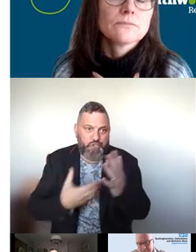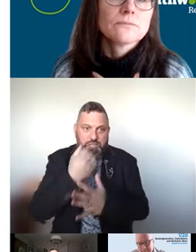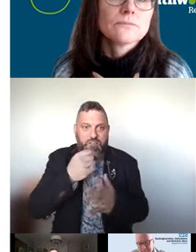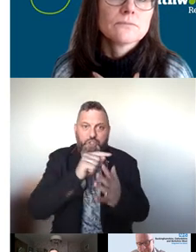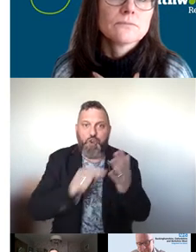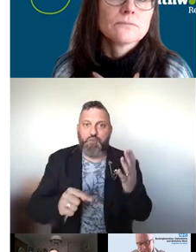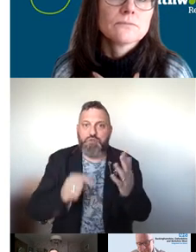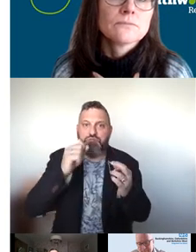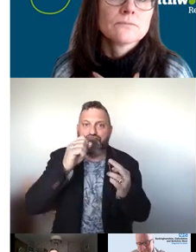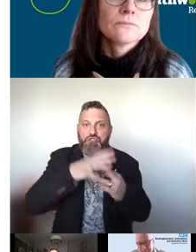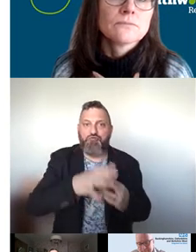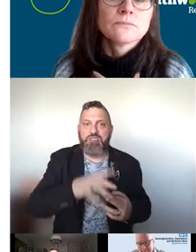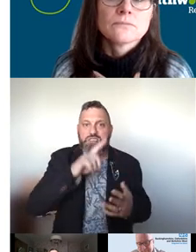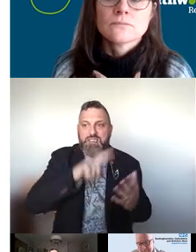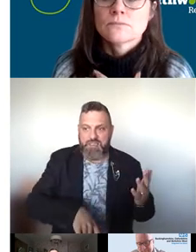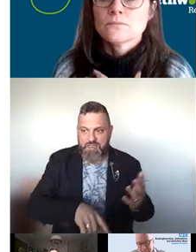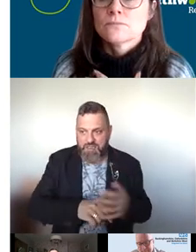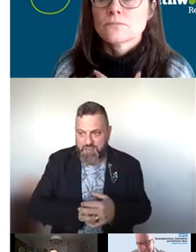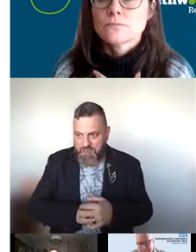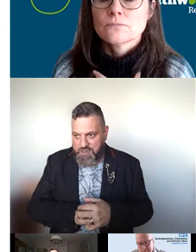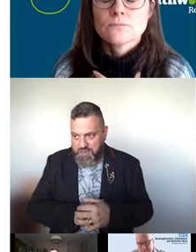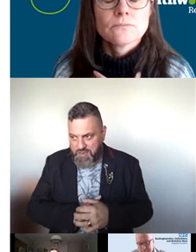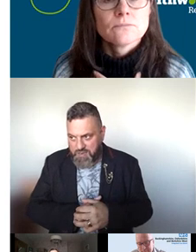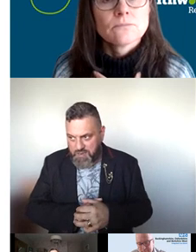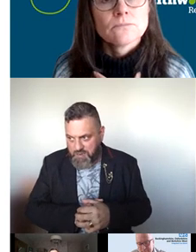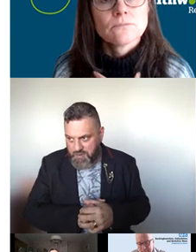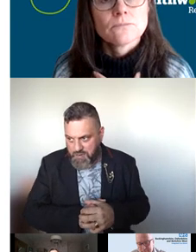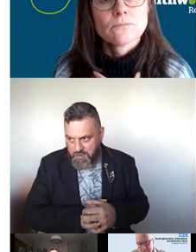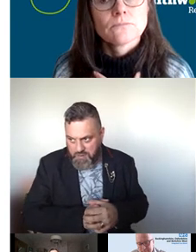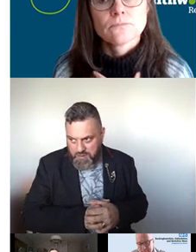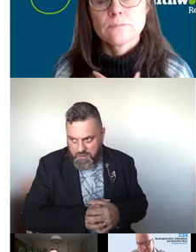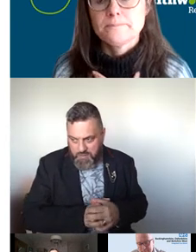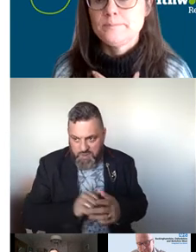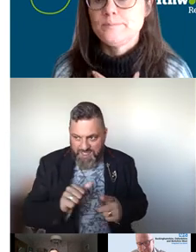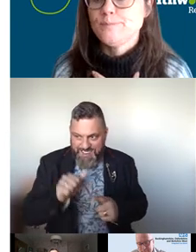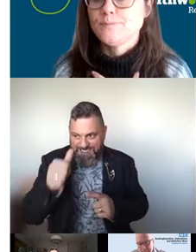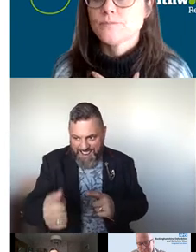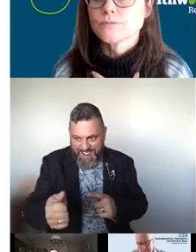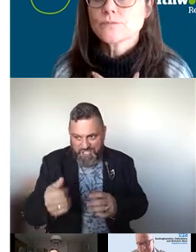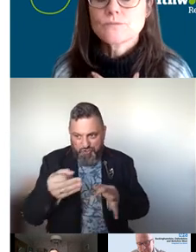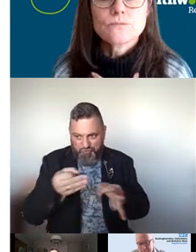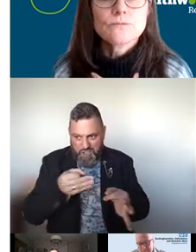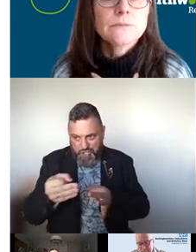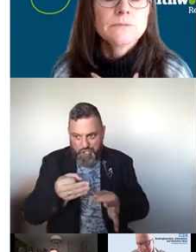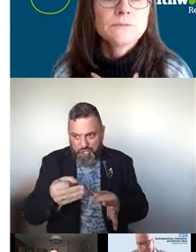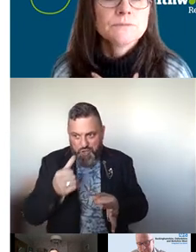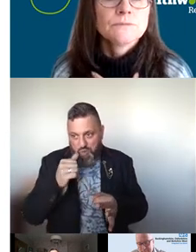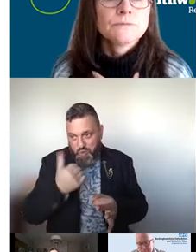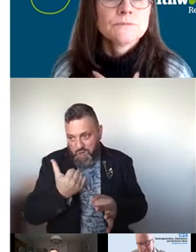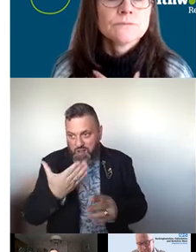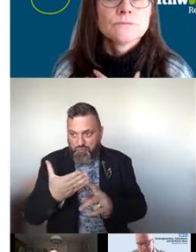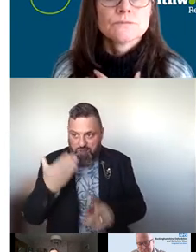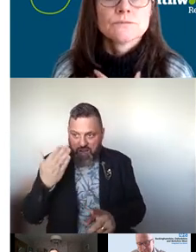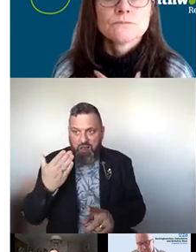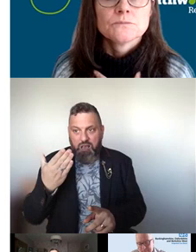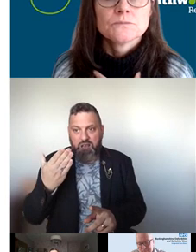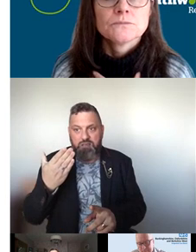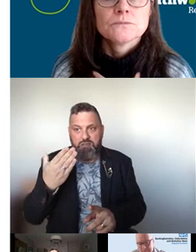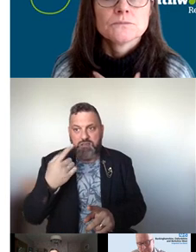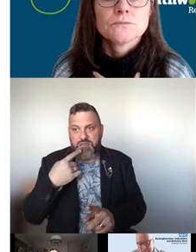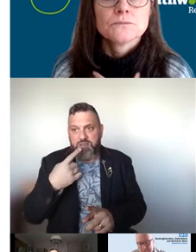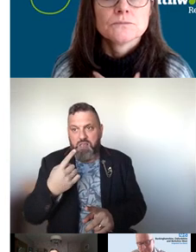But one of the things that we are intending to do with the next iteration of the strategy is to absolutely recognise that there are a